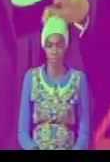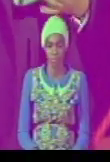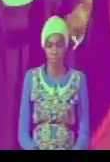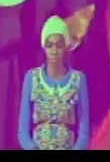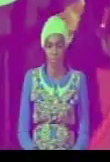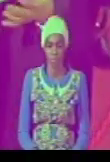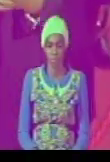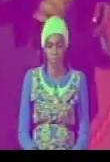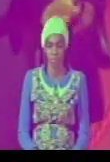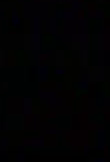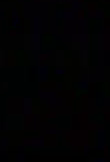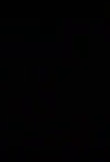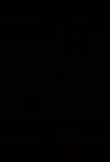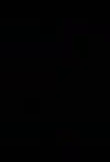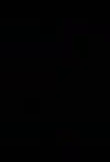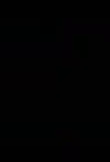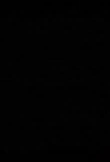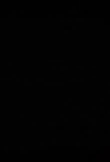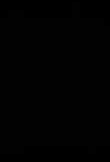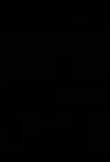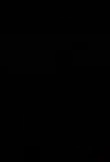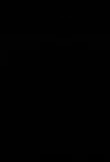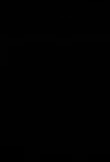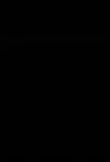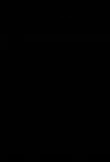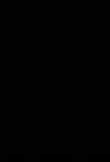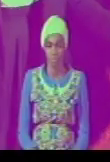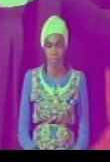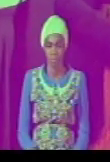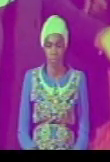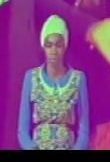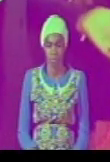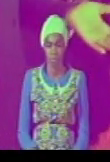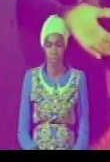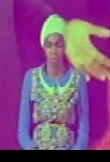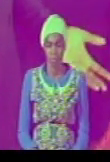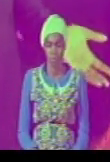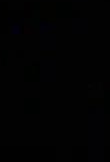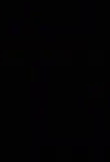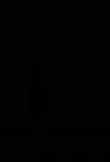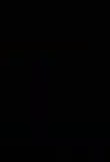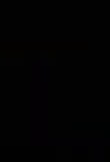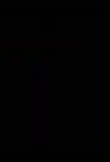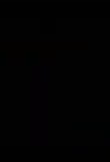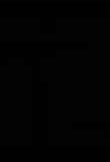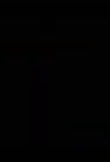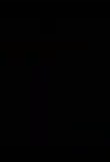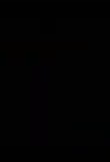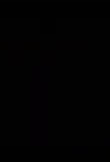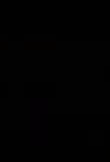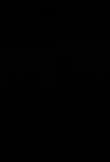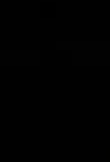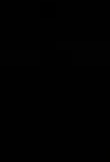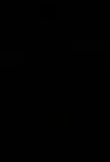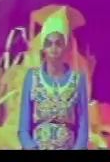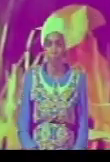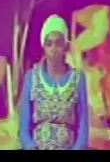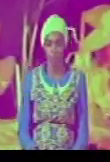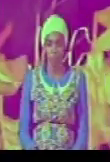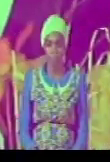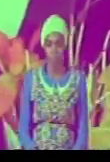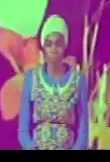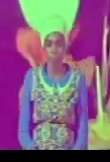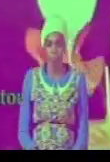It doesn't matter where you come from, where you belong. Yes, you can